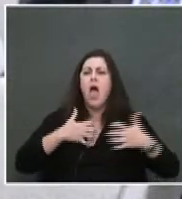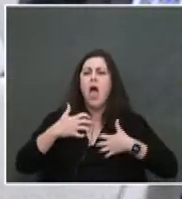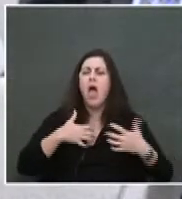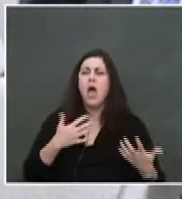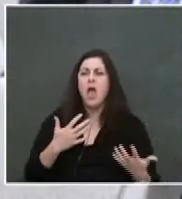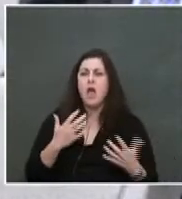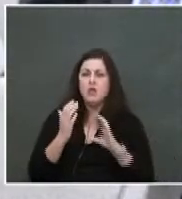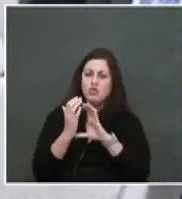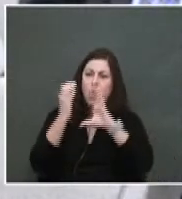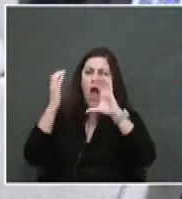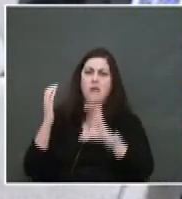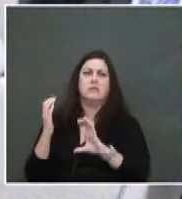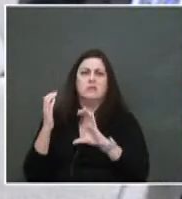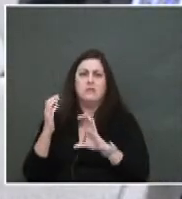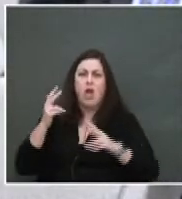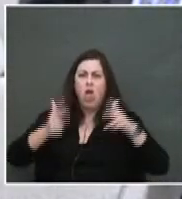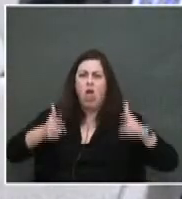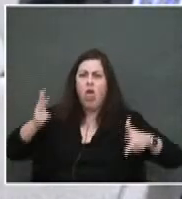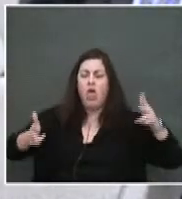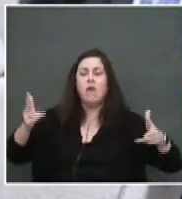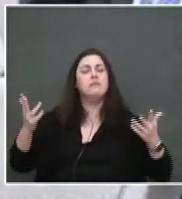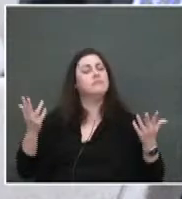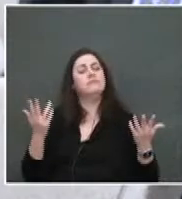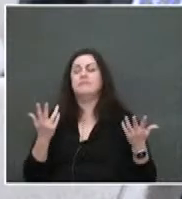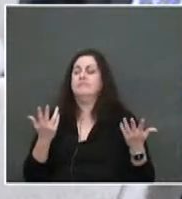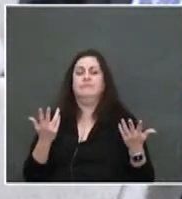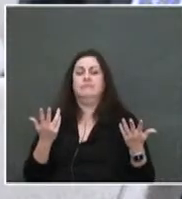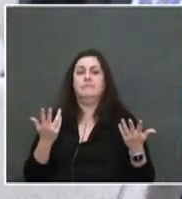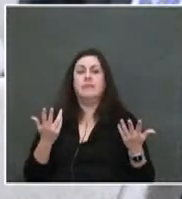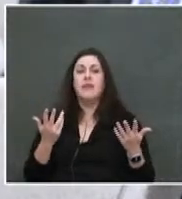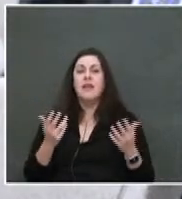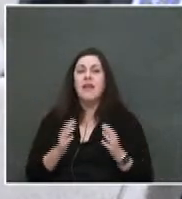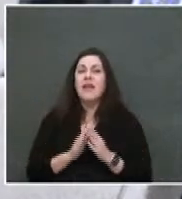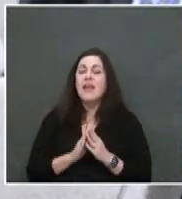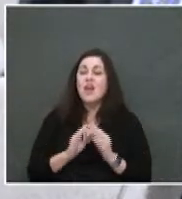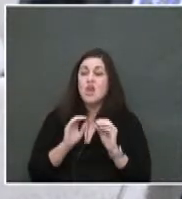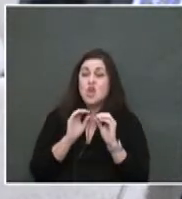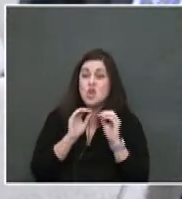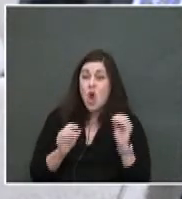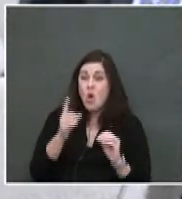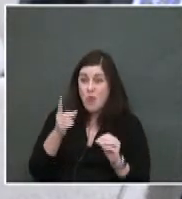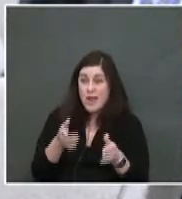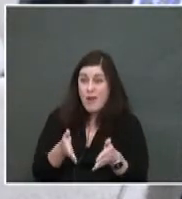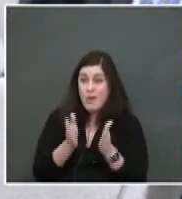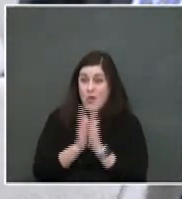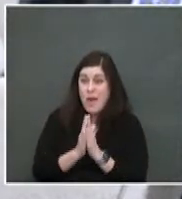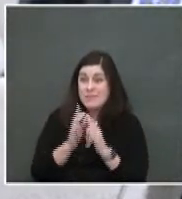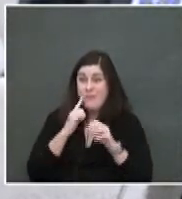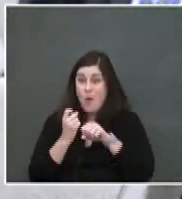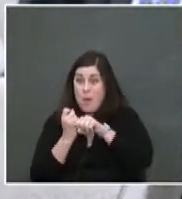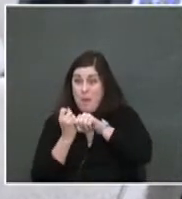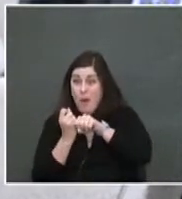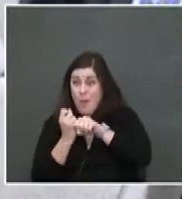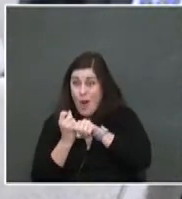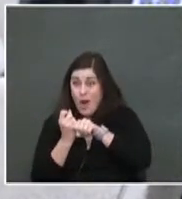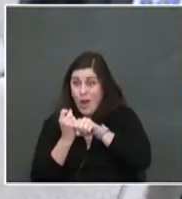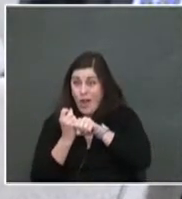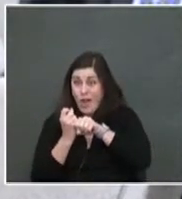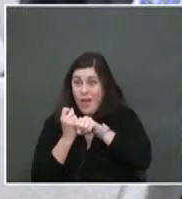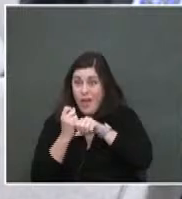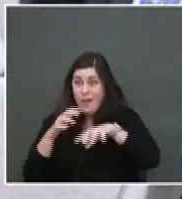we have, and by the way, none of us got requests from our districts to build a ballpark, right? And so we